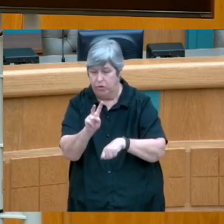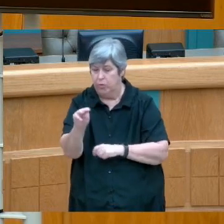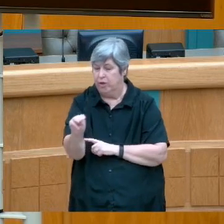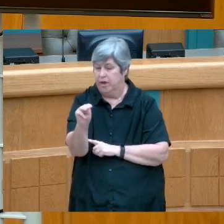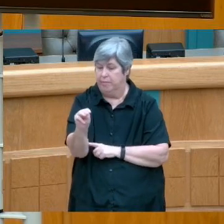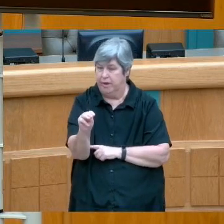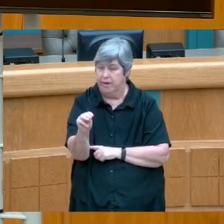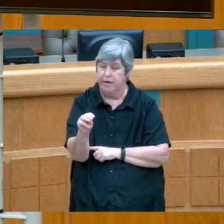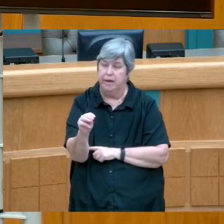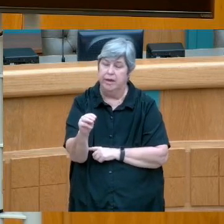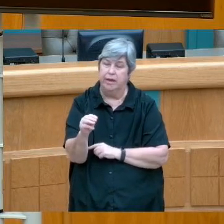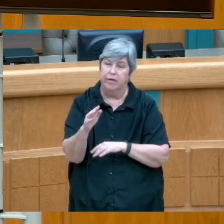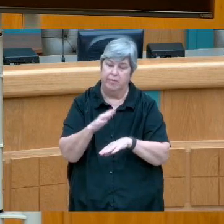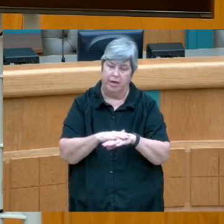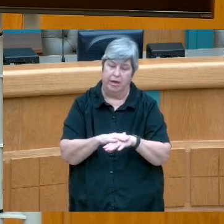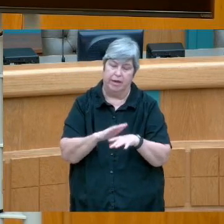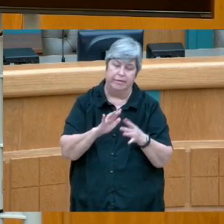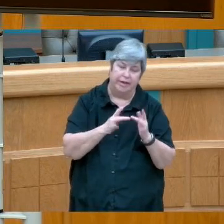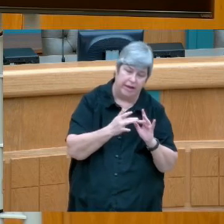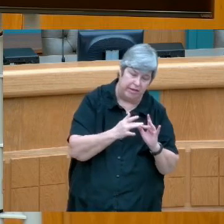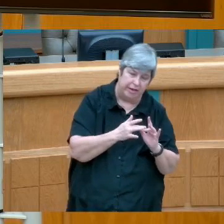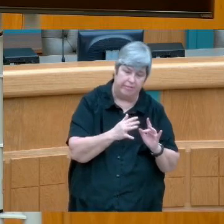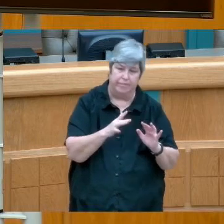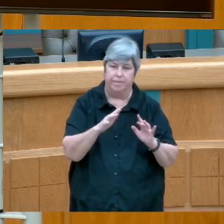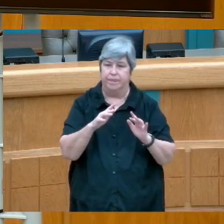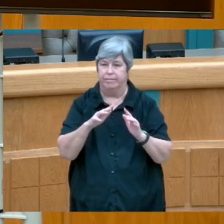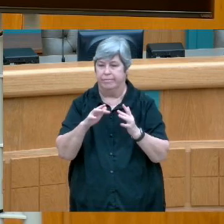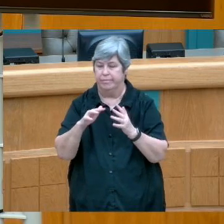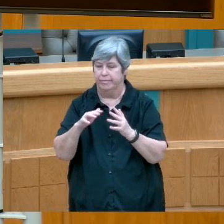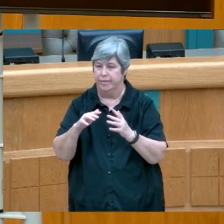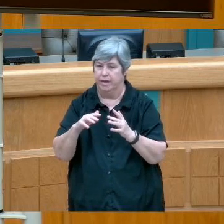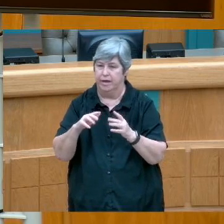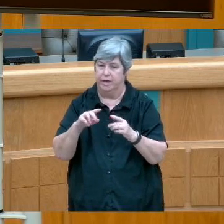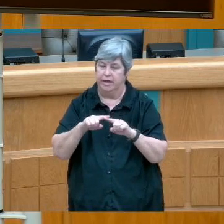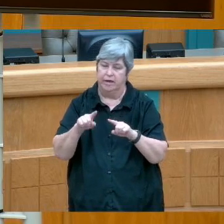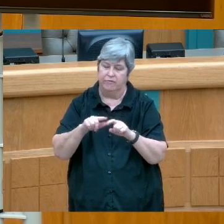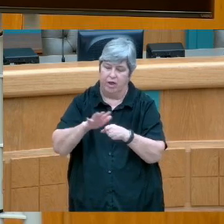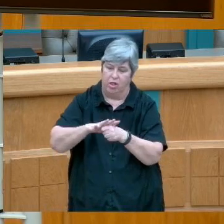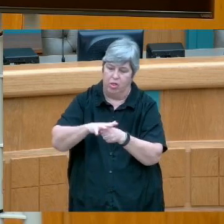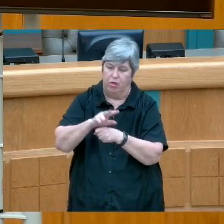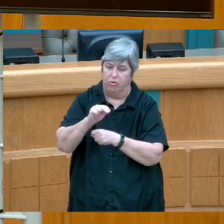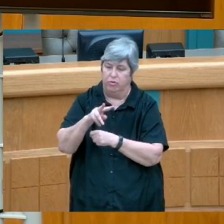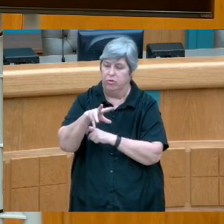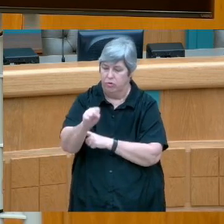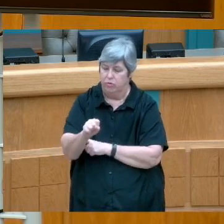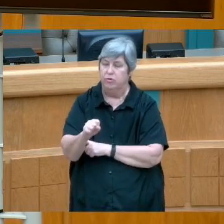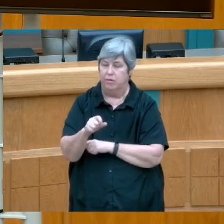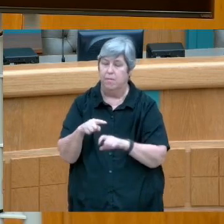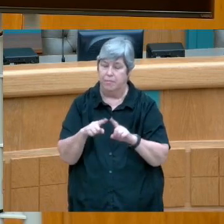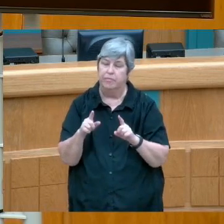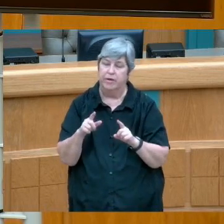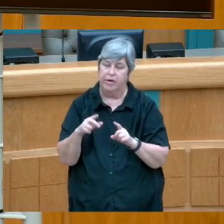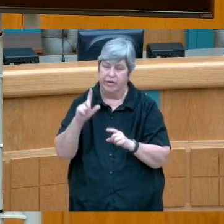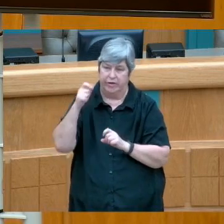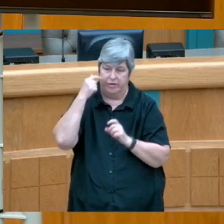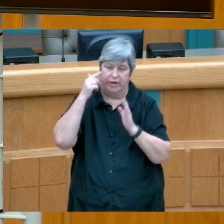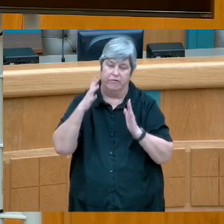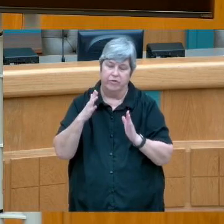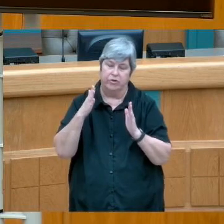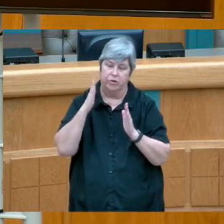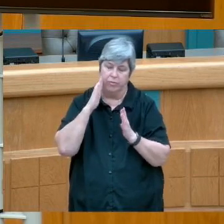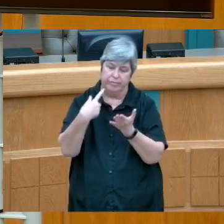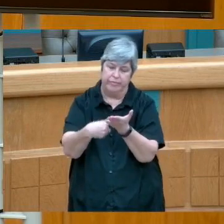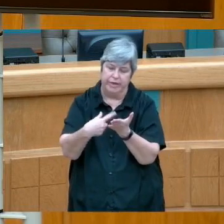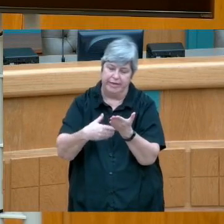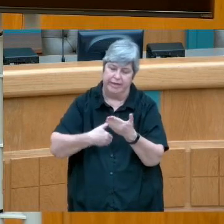It's covered online. It's covered in some of our local news channels. But he will be talking about his